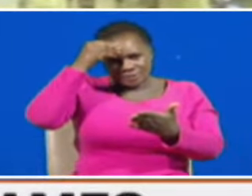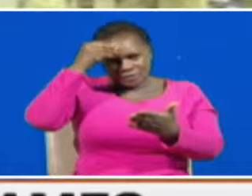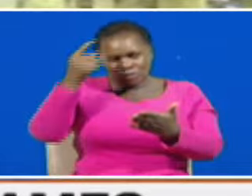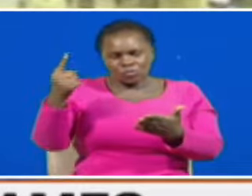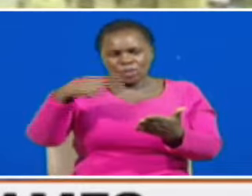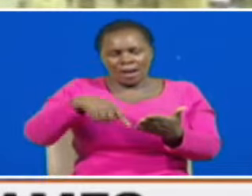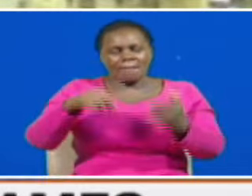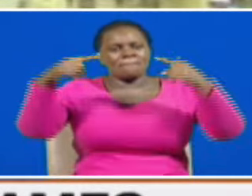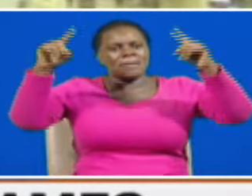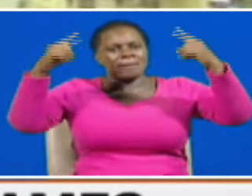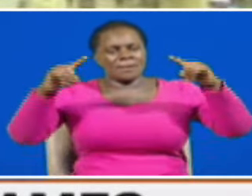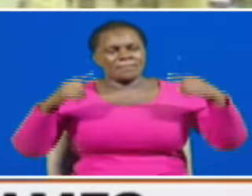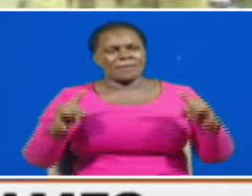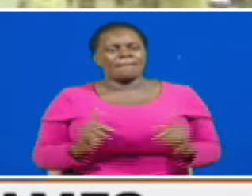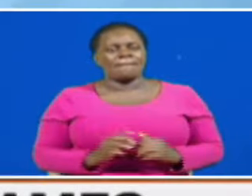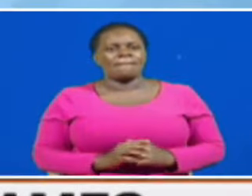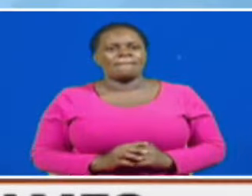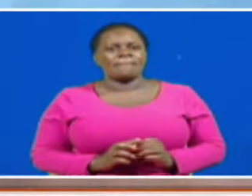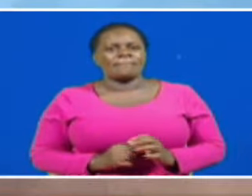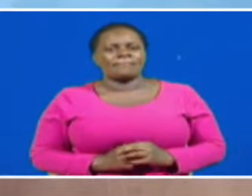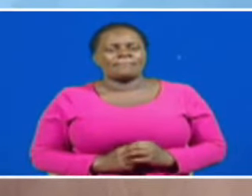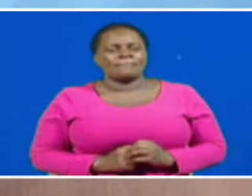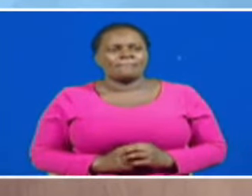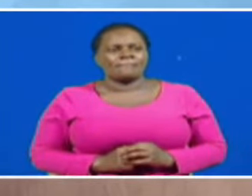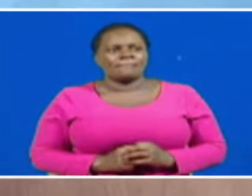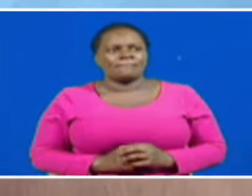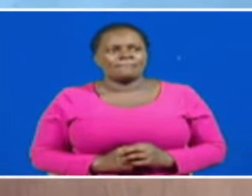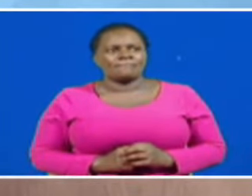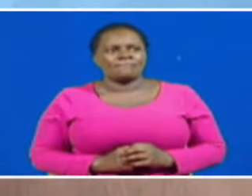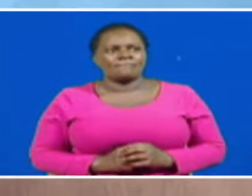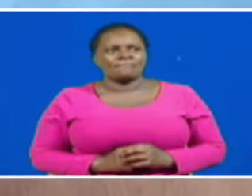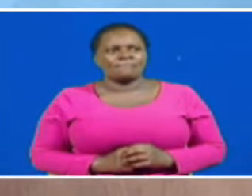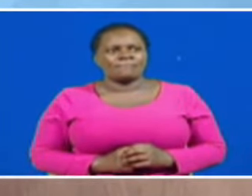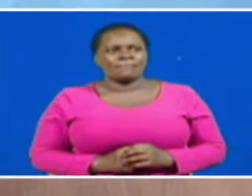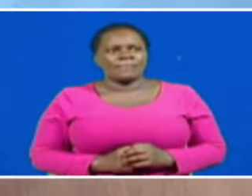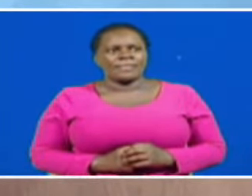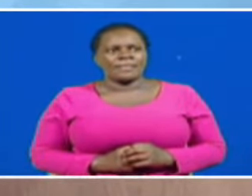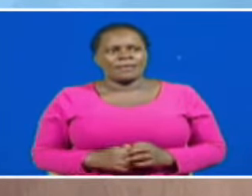very, very successful games. Elias Kiptum, a retired athlete and coach.